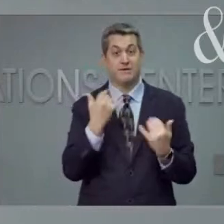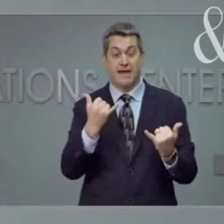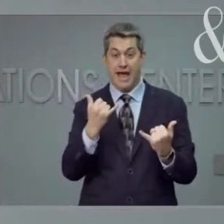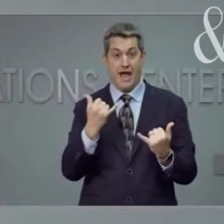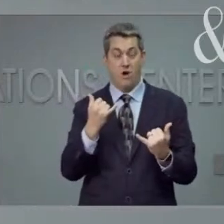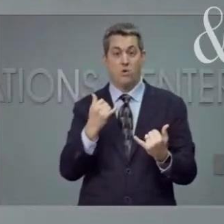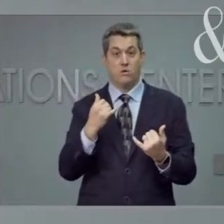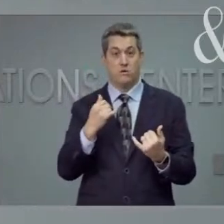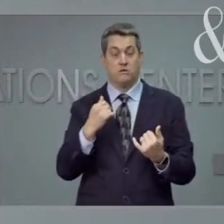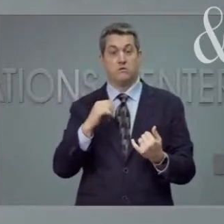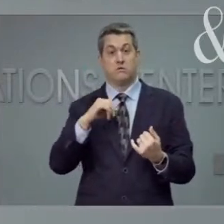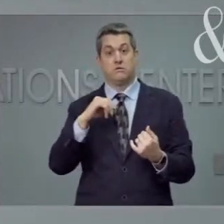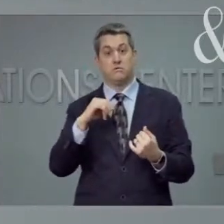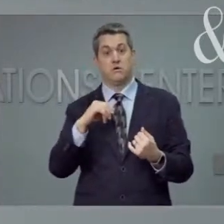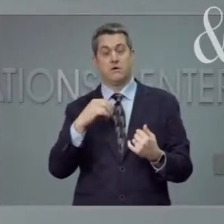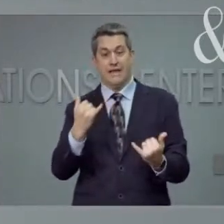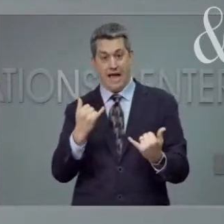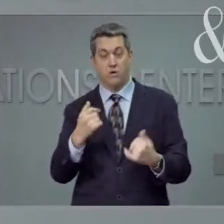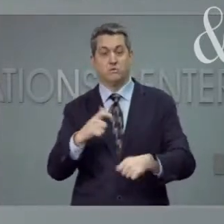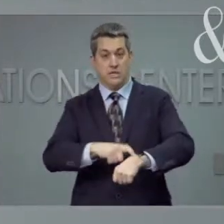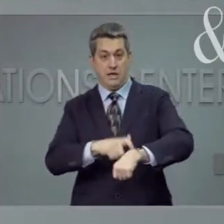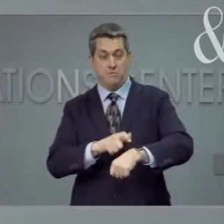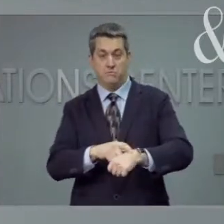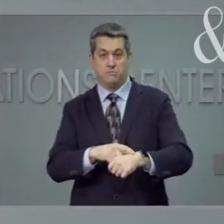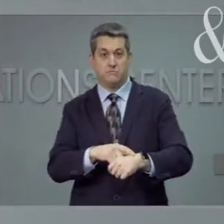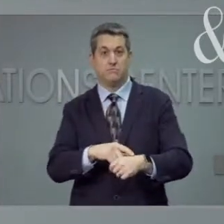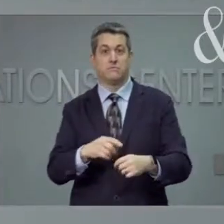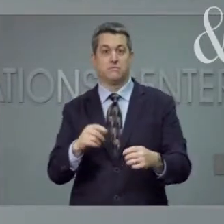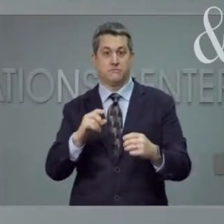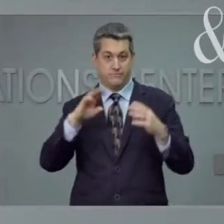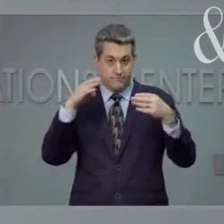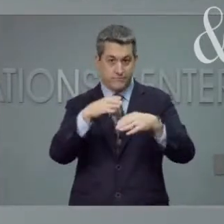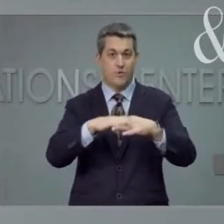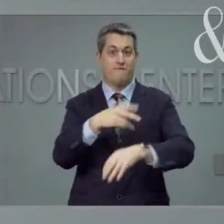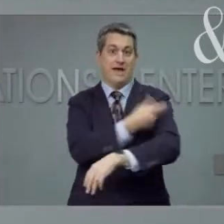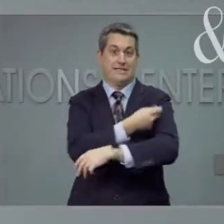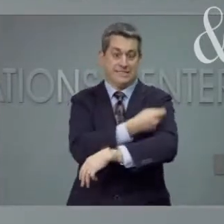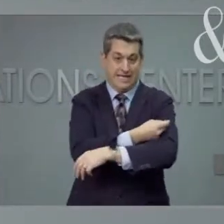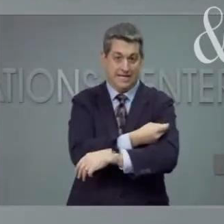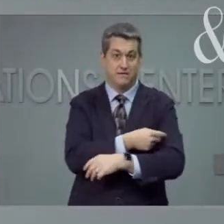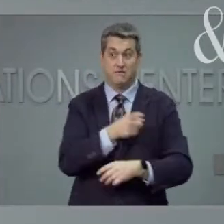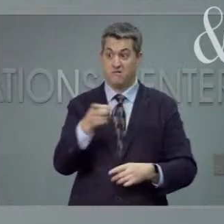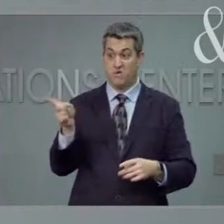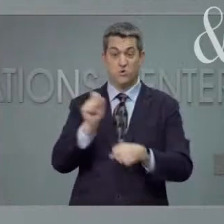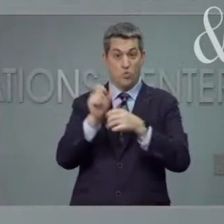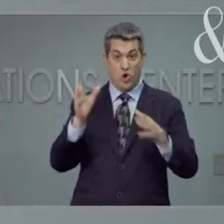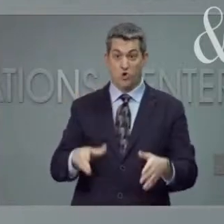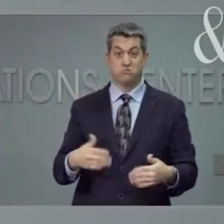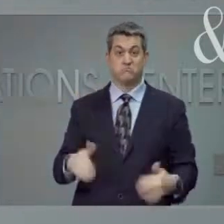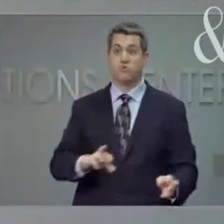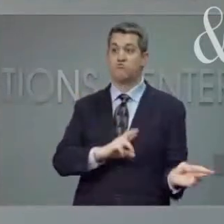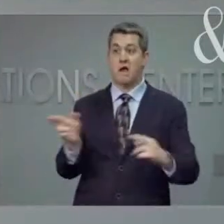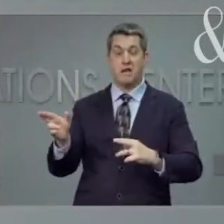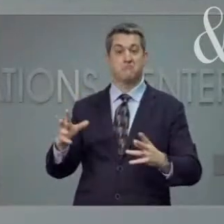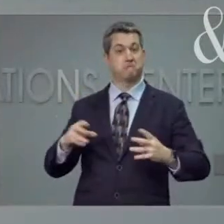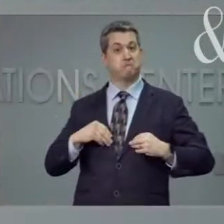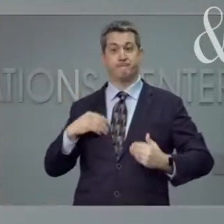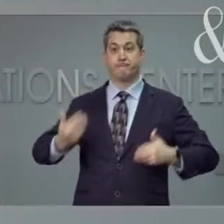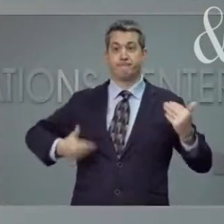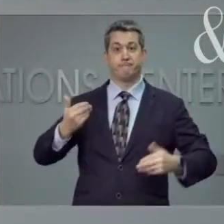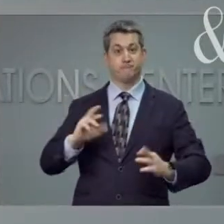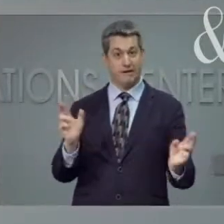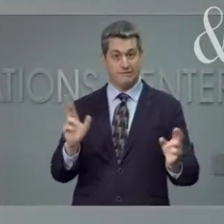asking them also to put this vaccine into people's arms, and they are ready to do it. And we